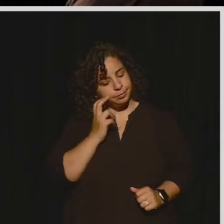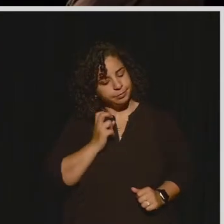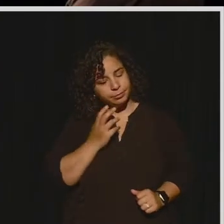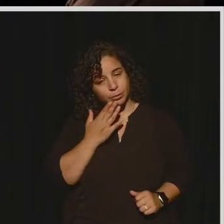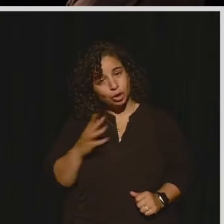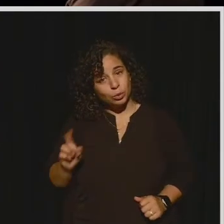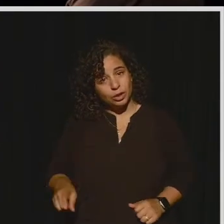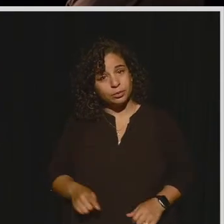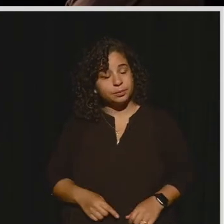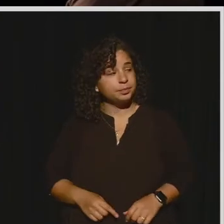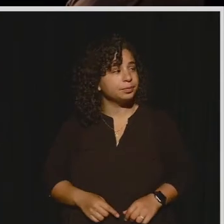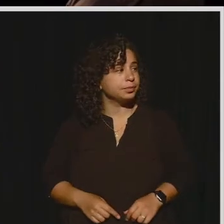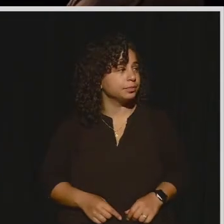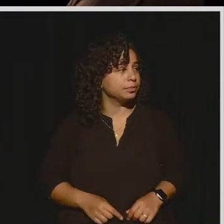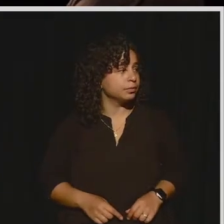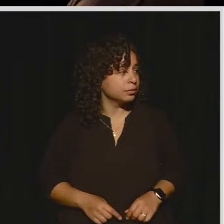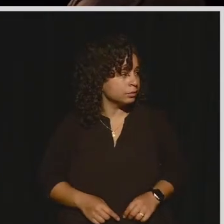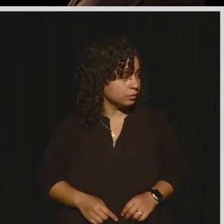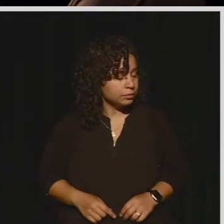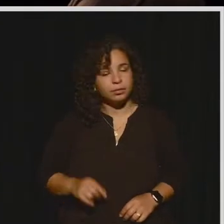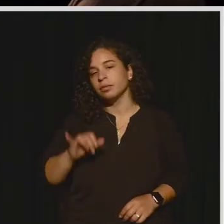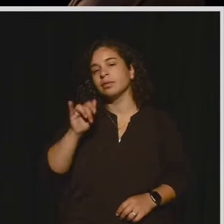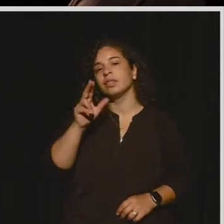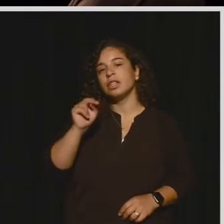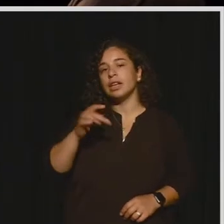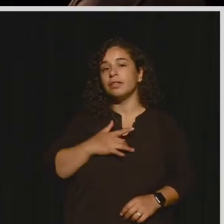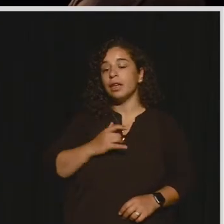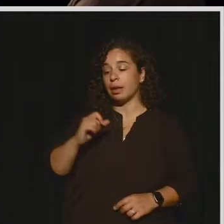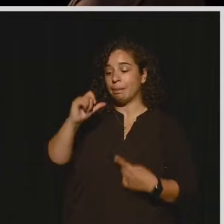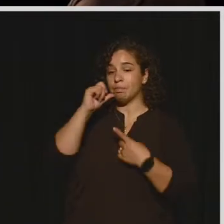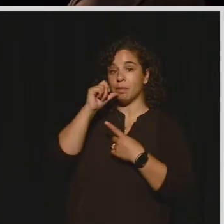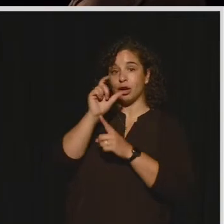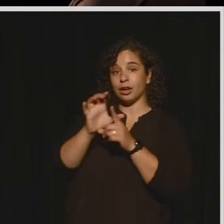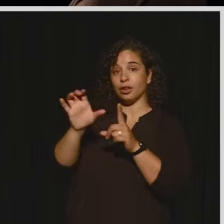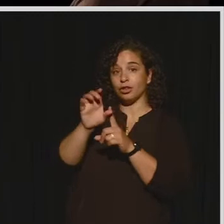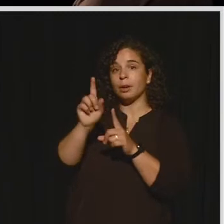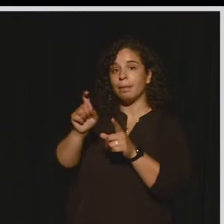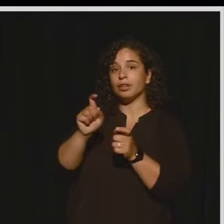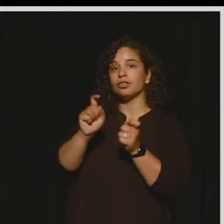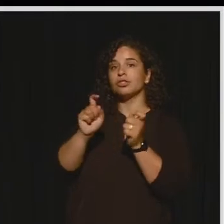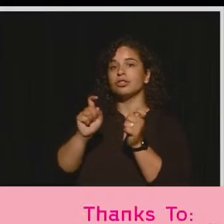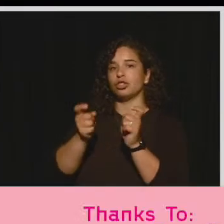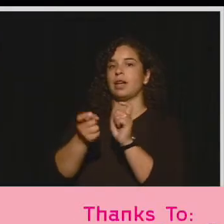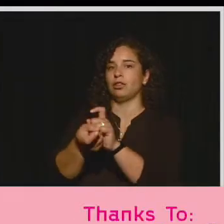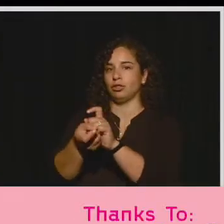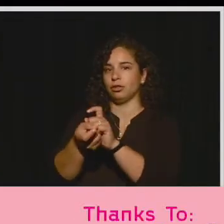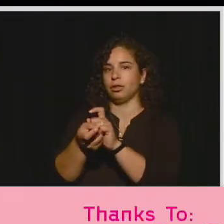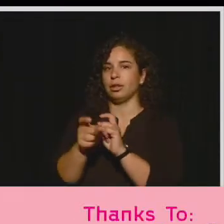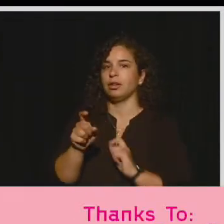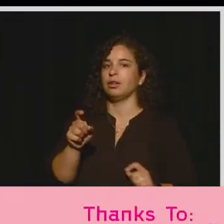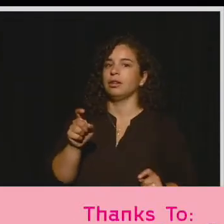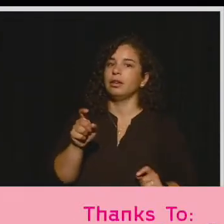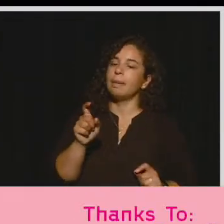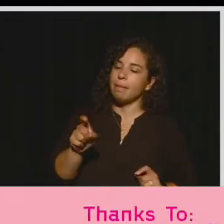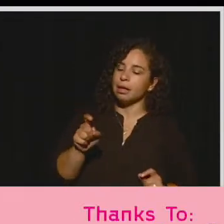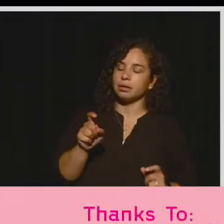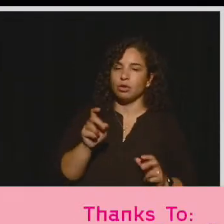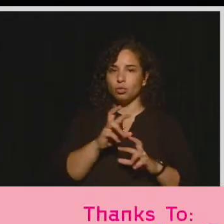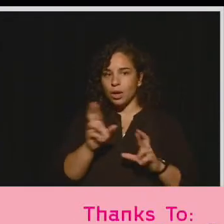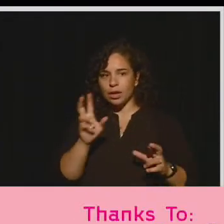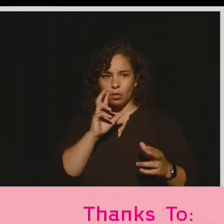necessarily evolve and adapt as well bar culture has to necessarily evolve and adapt in order to